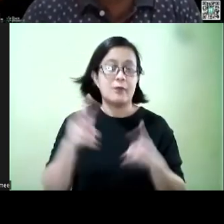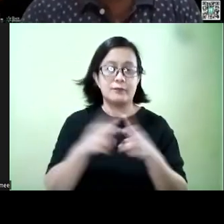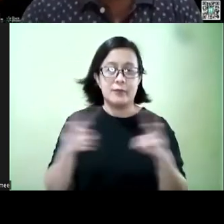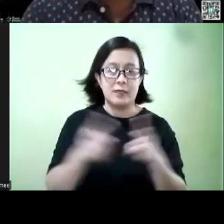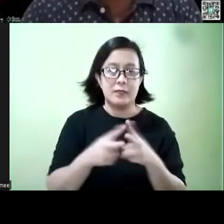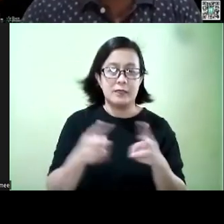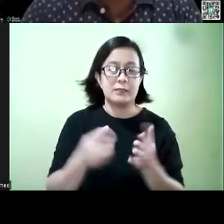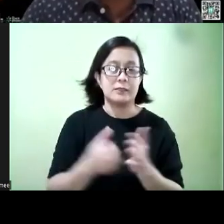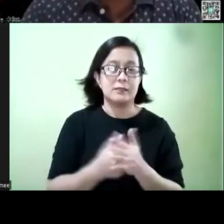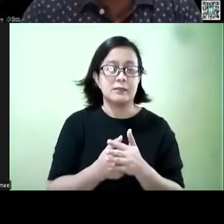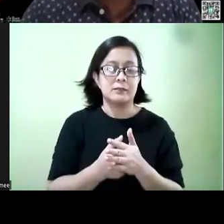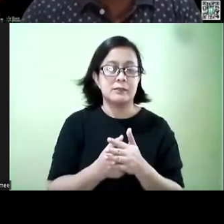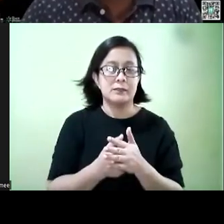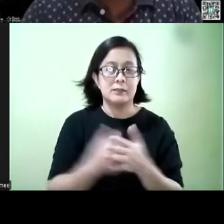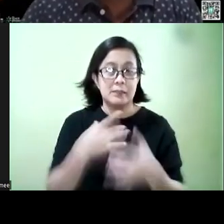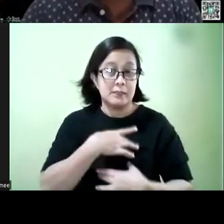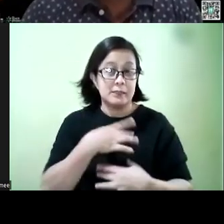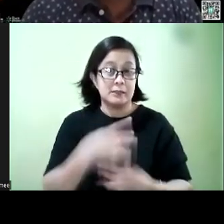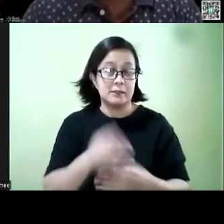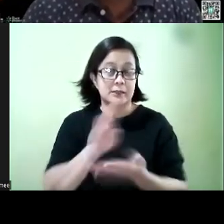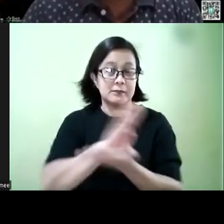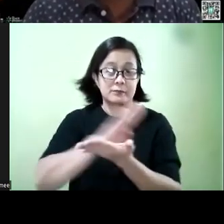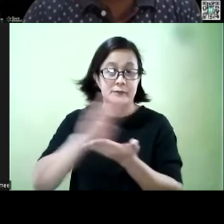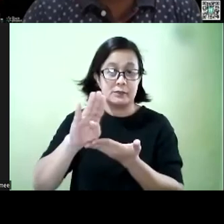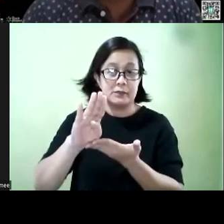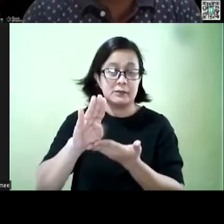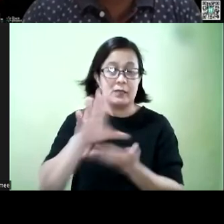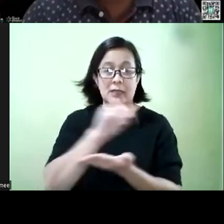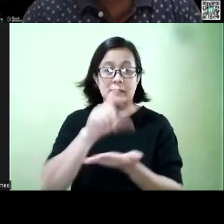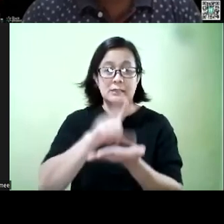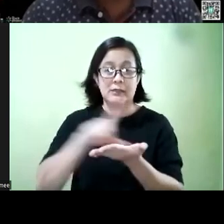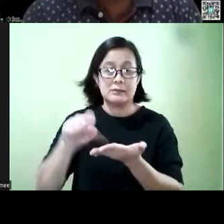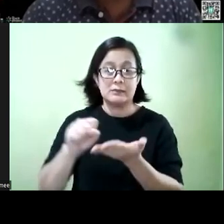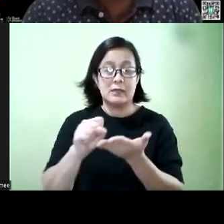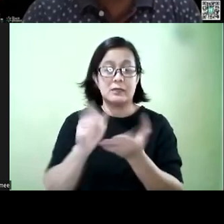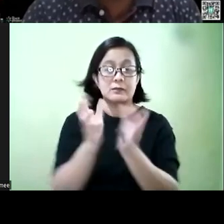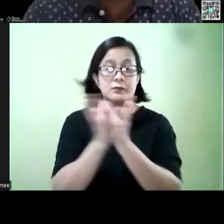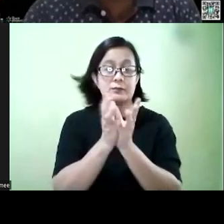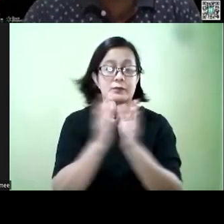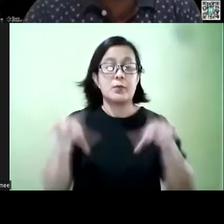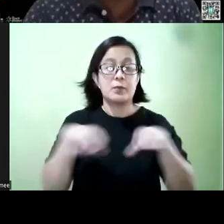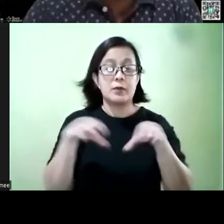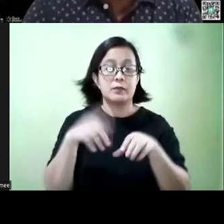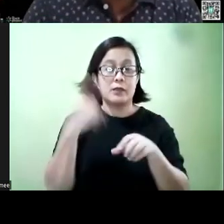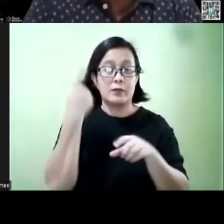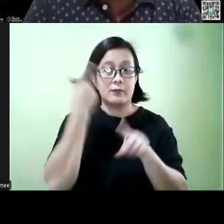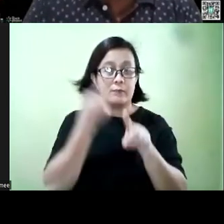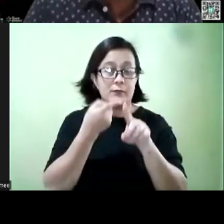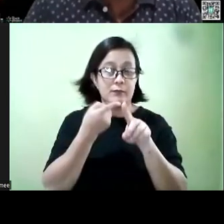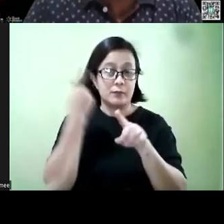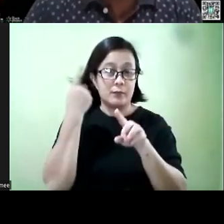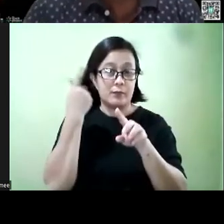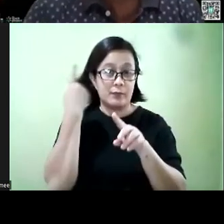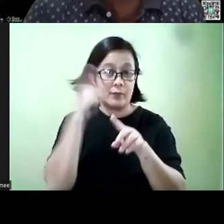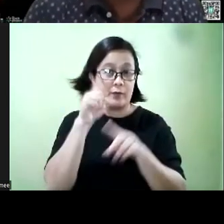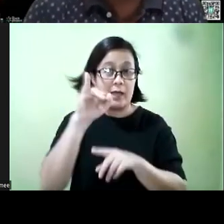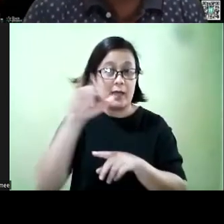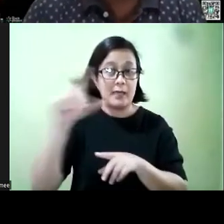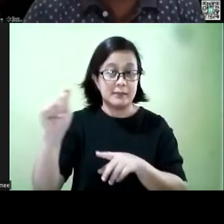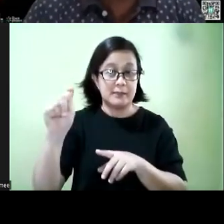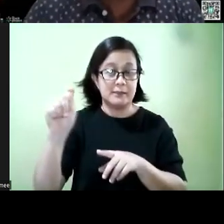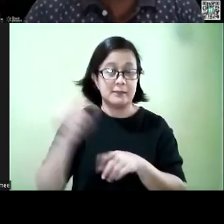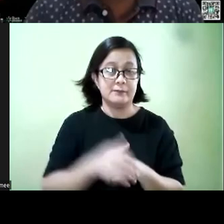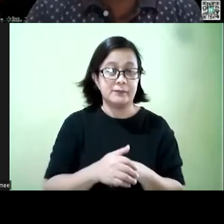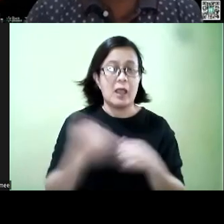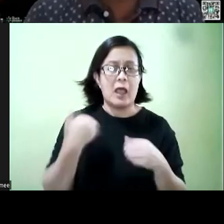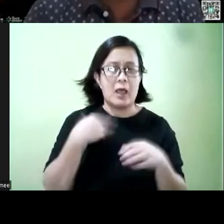in, you know, Benilde, even the LaSalle community, working with our IP. Because a lot of times we work on a lot of